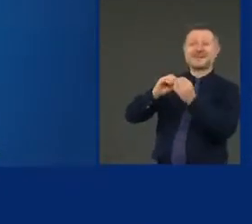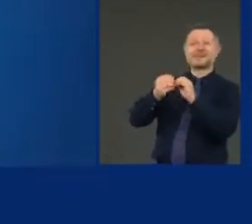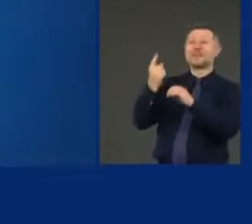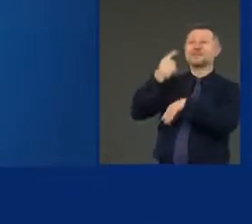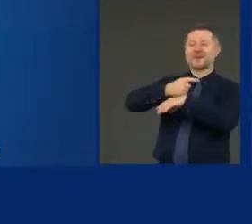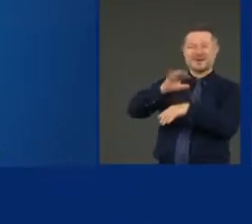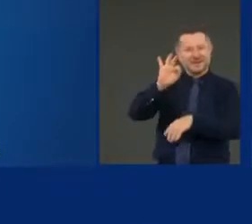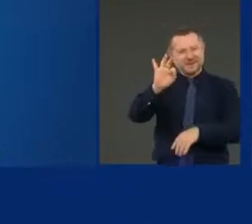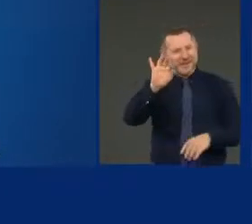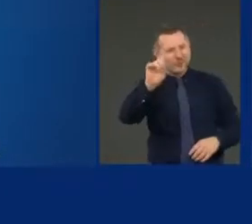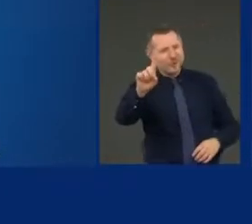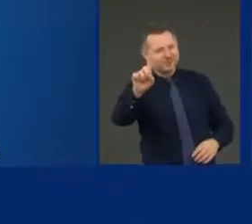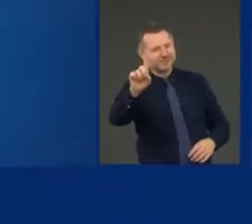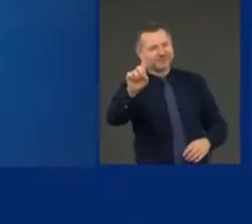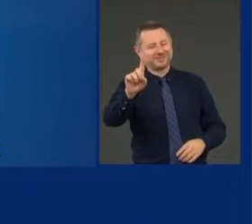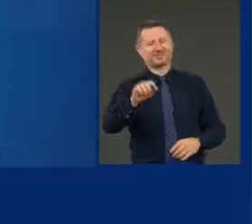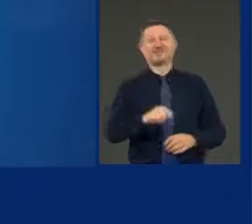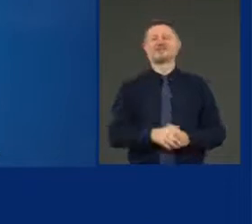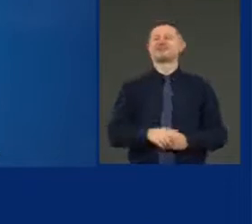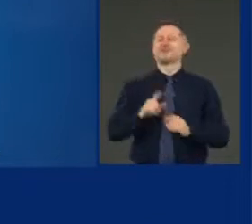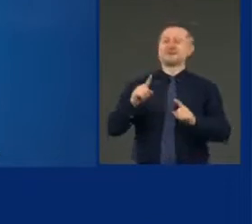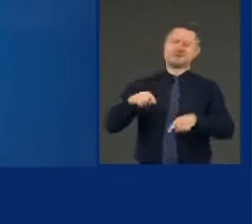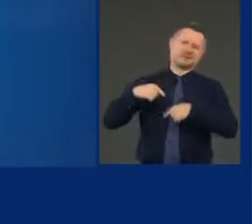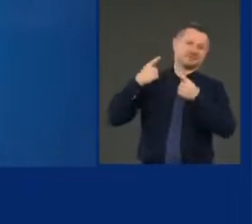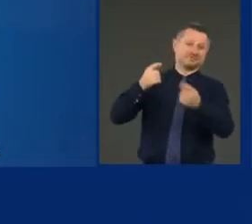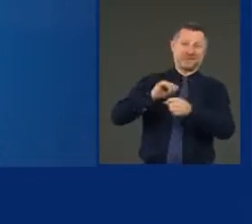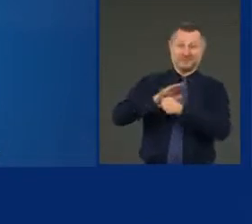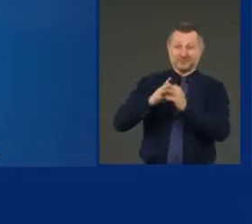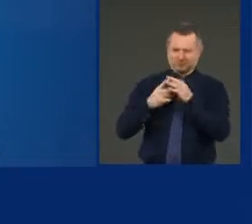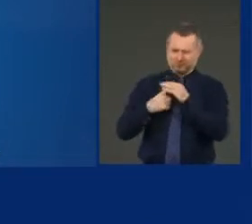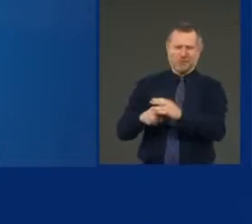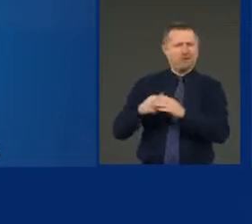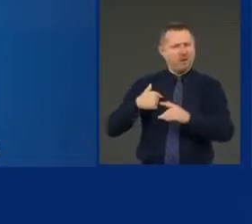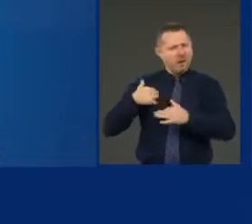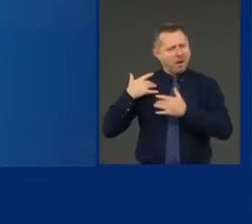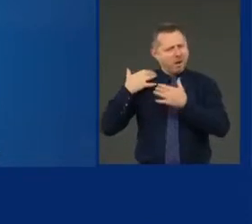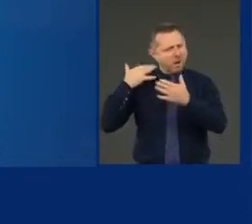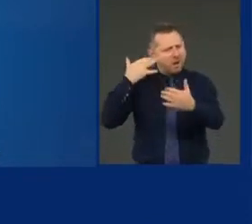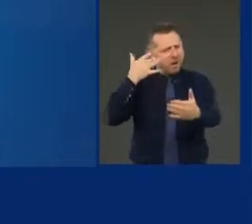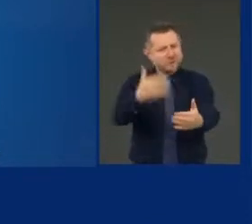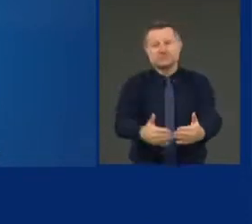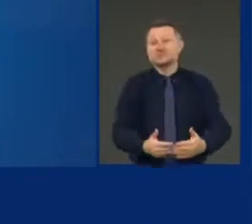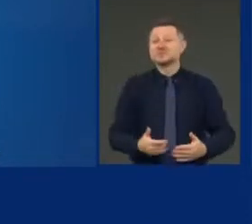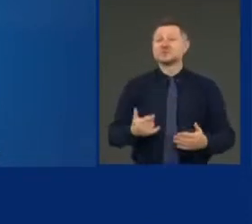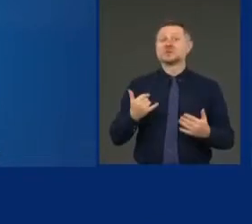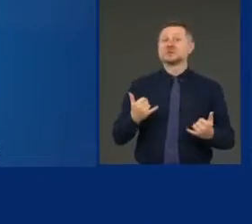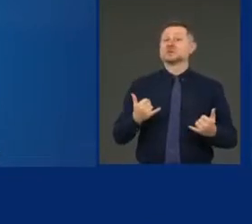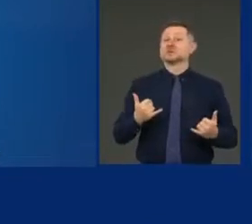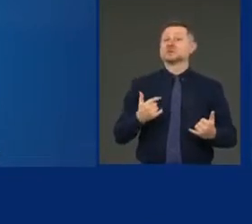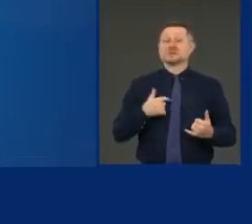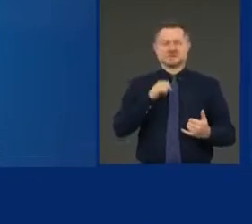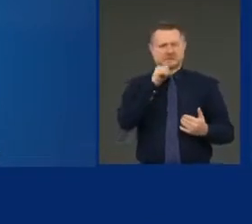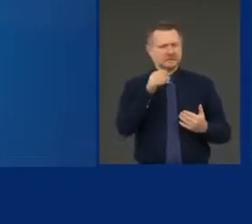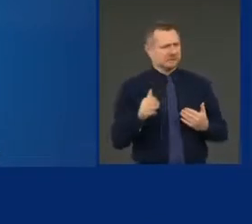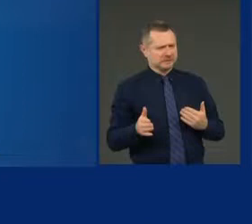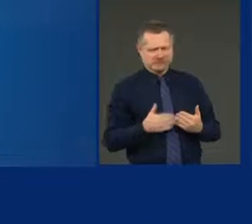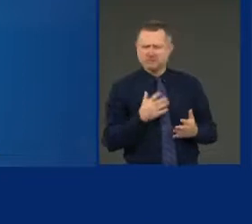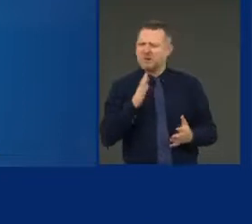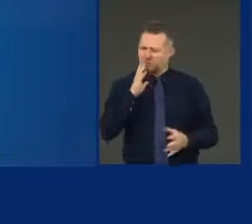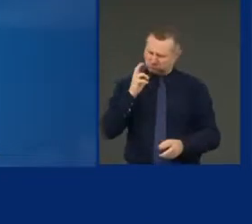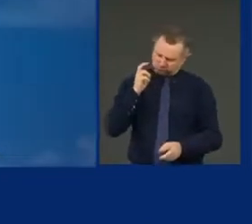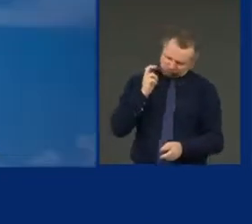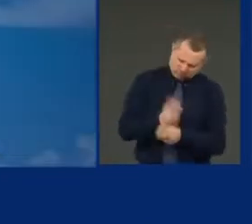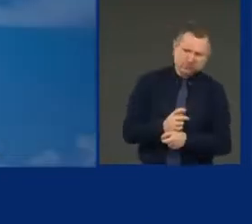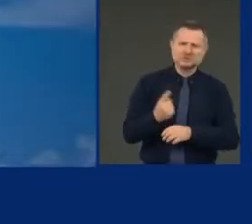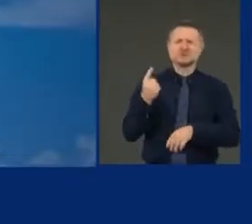this coronavirus pandemic. It's a hard day. It is a day of light. It is a